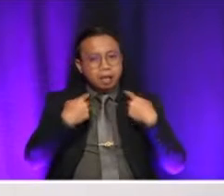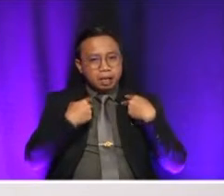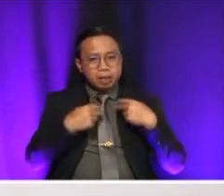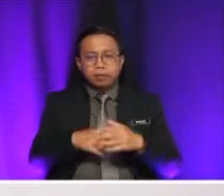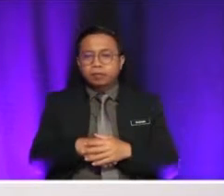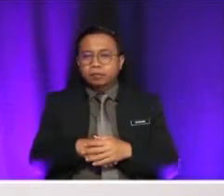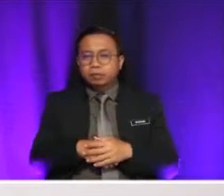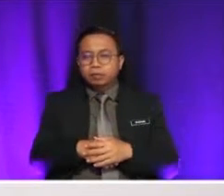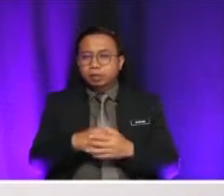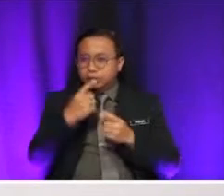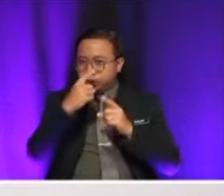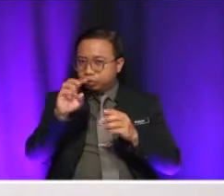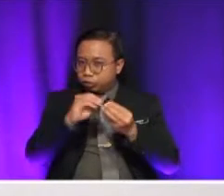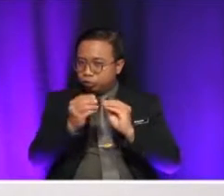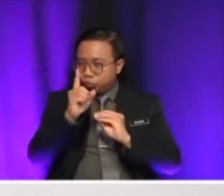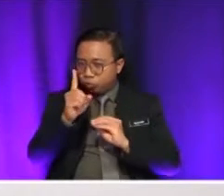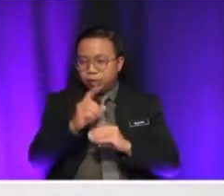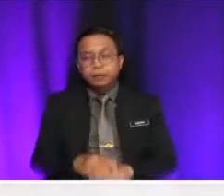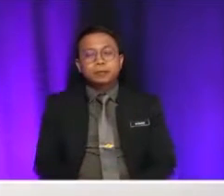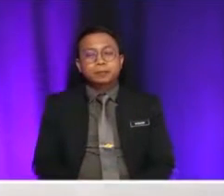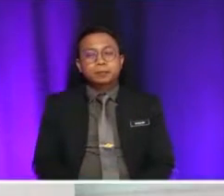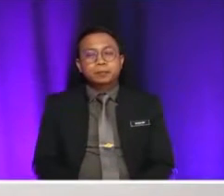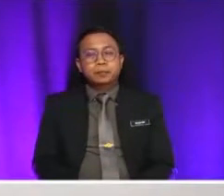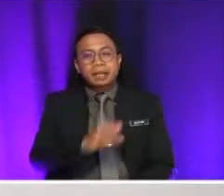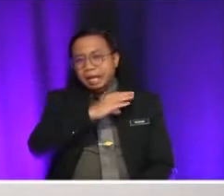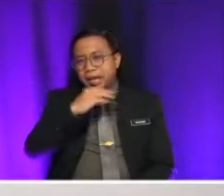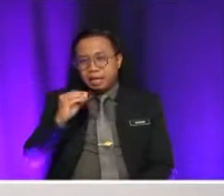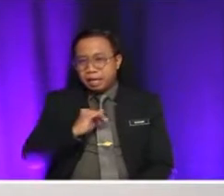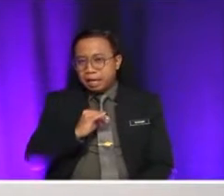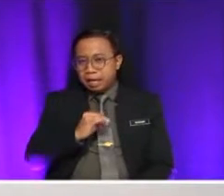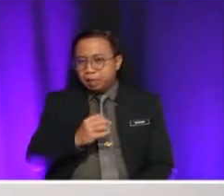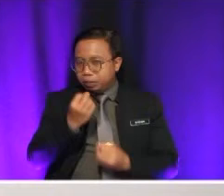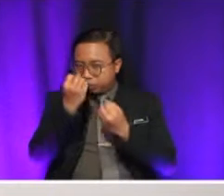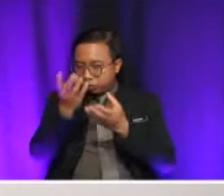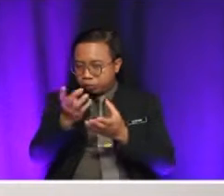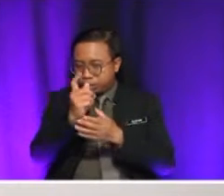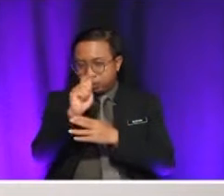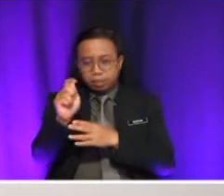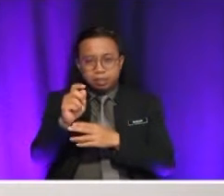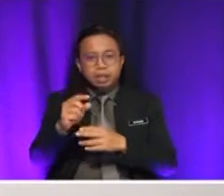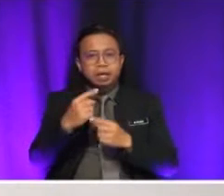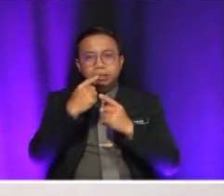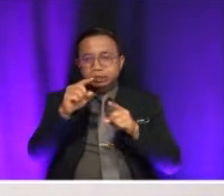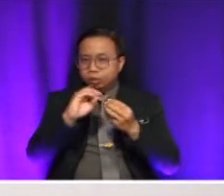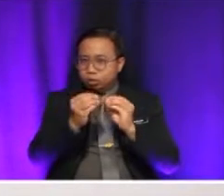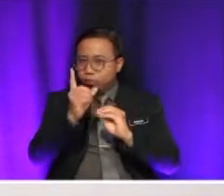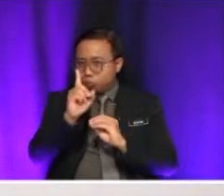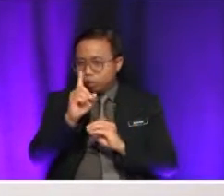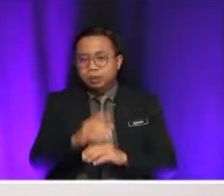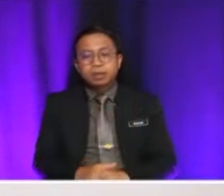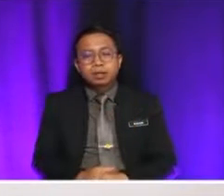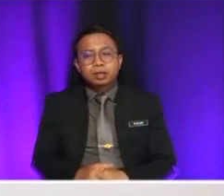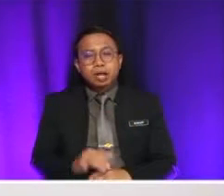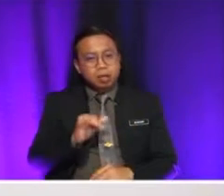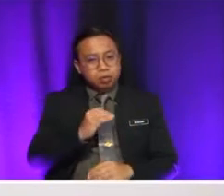my answer for number one. I've given you the answers, and I've explained to you the answers for number one. And now when you're giving me the